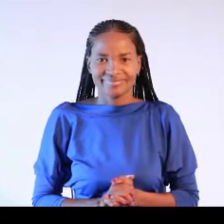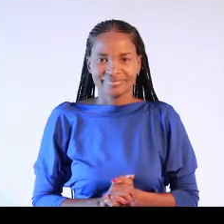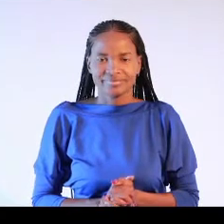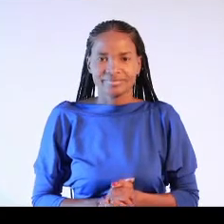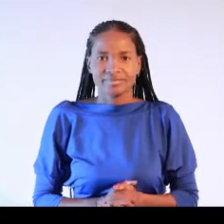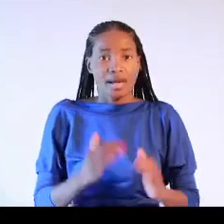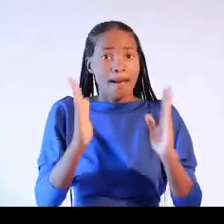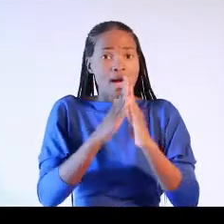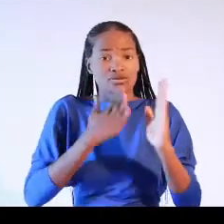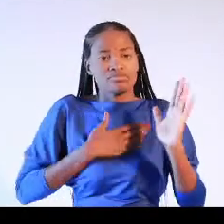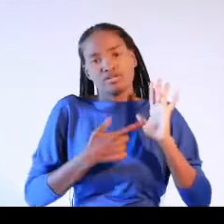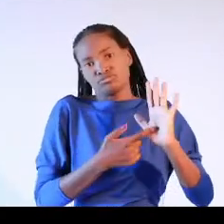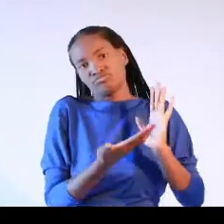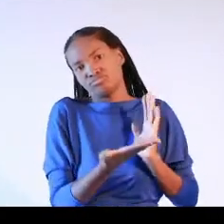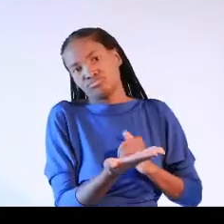This is where I live.